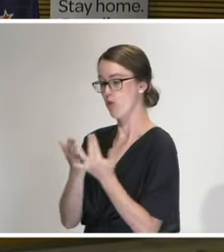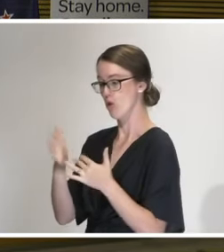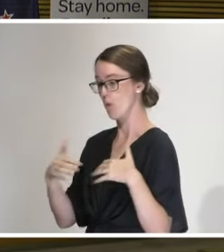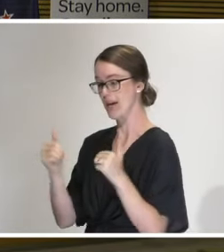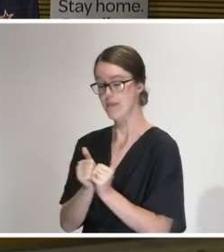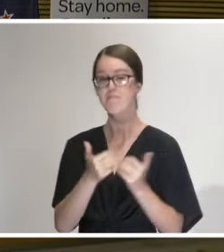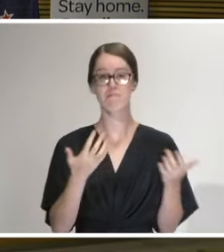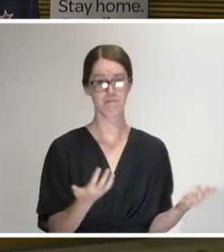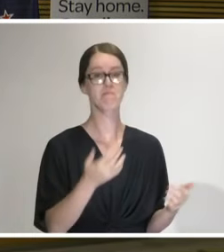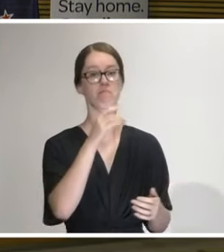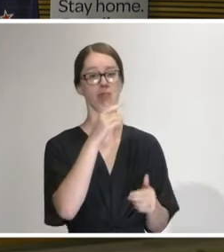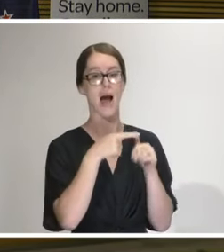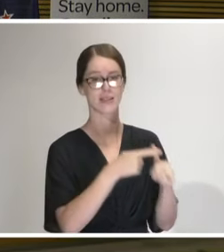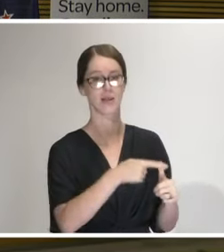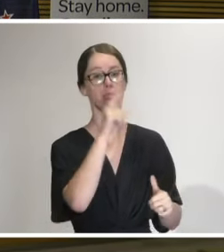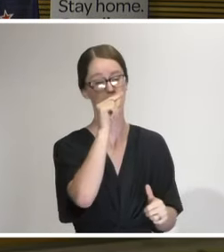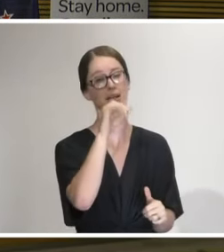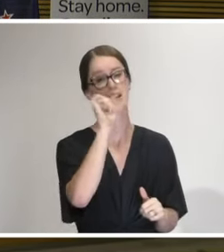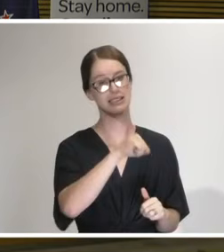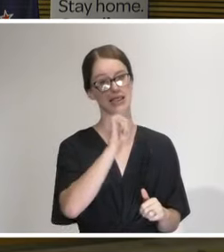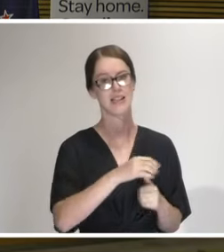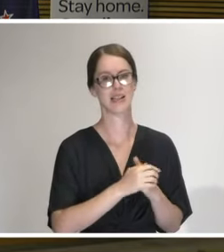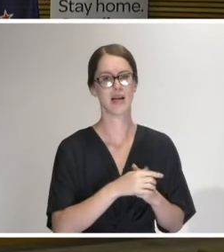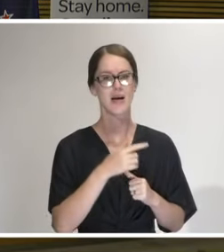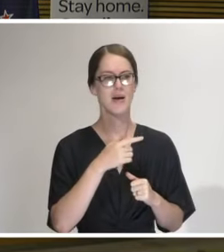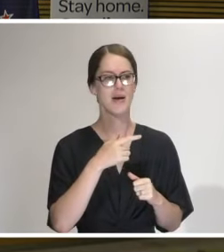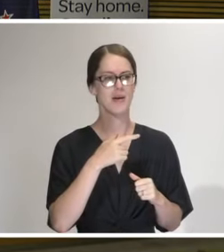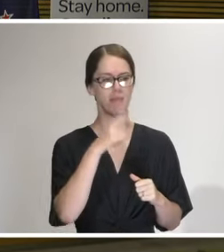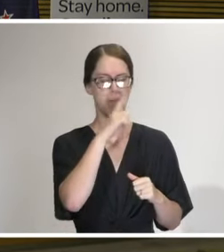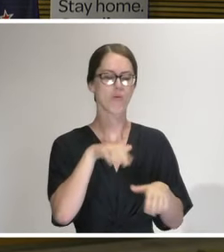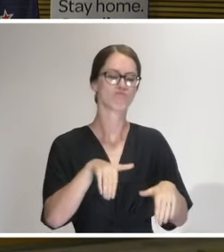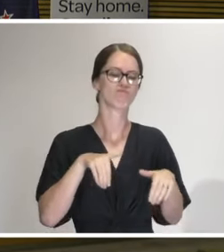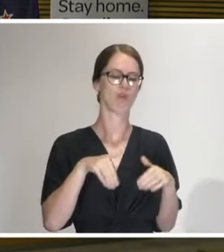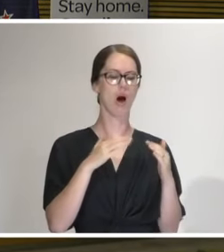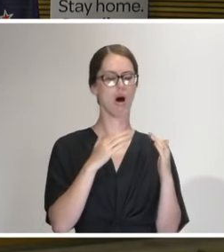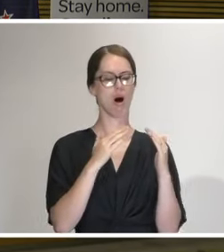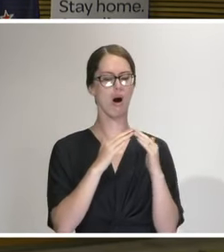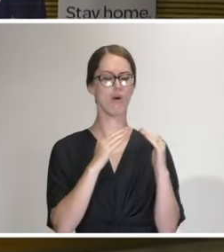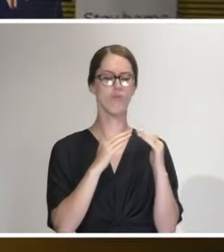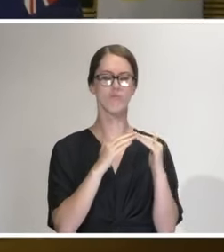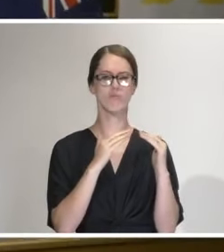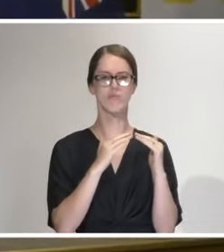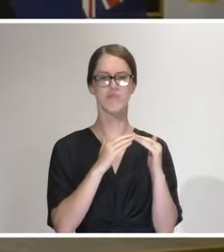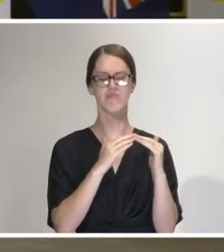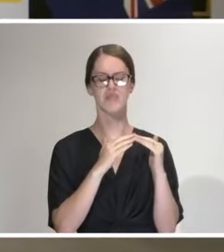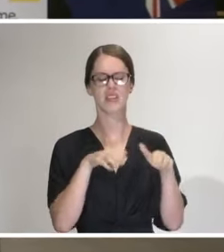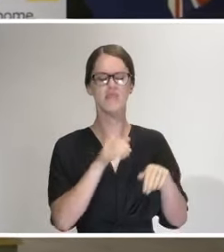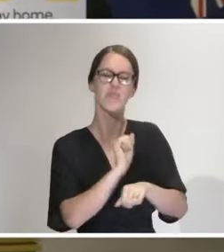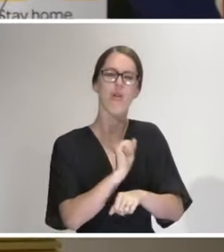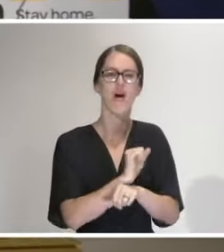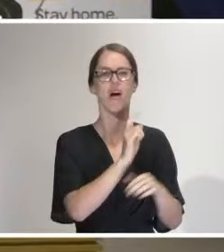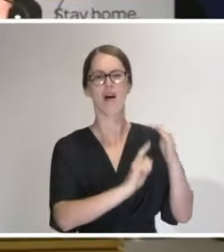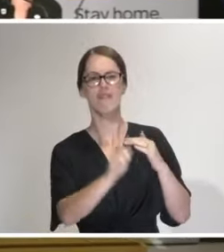over the weekend, partly because we find that people are less likely to go out, even in normal circumstances, to seek care over the